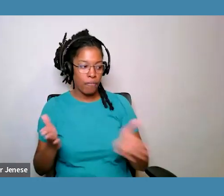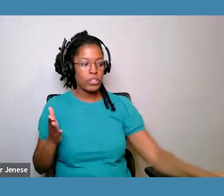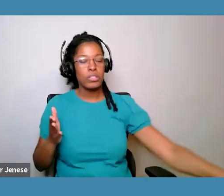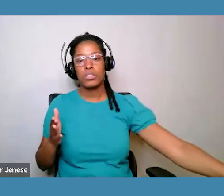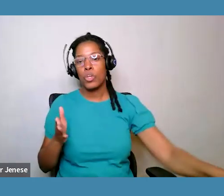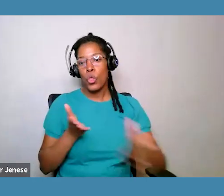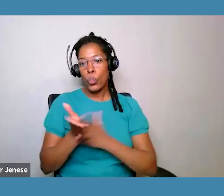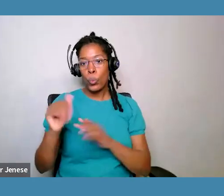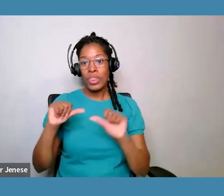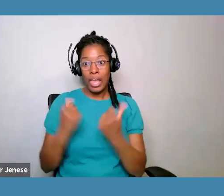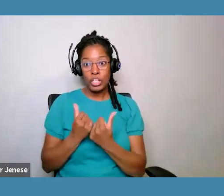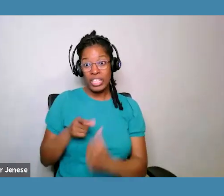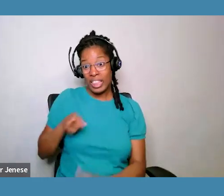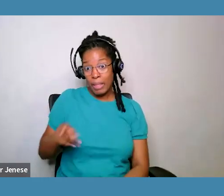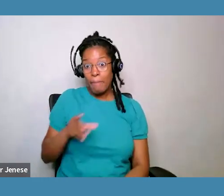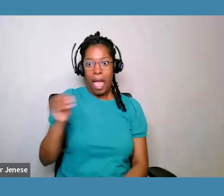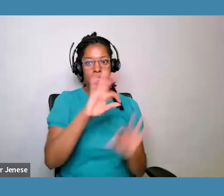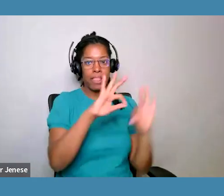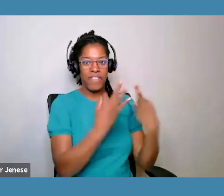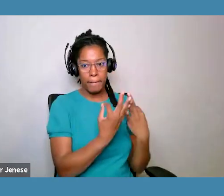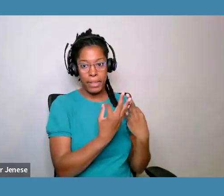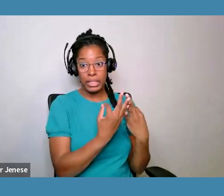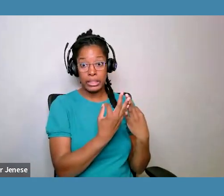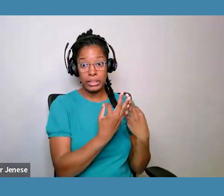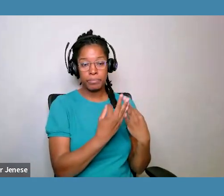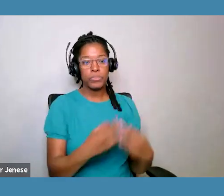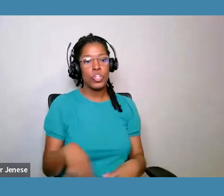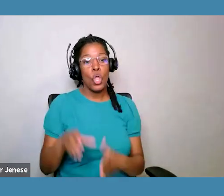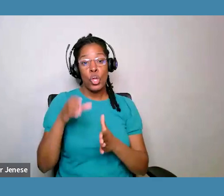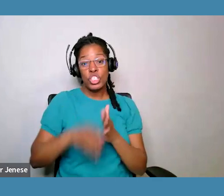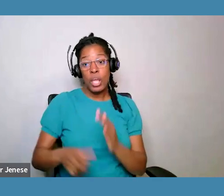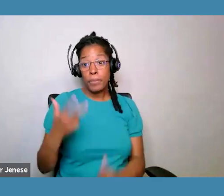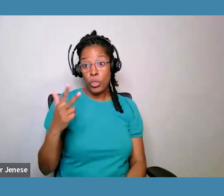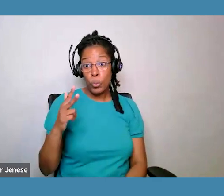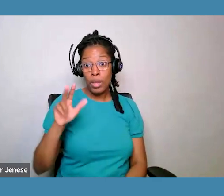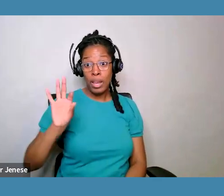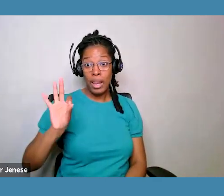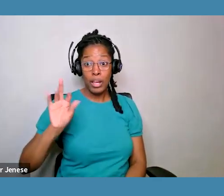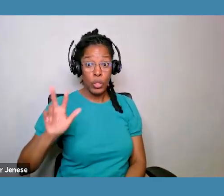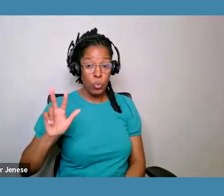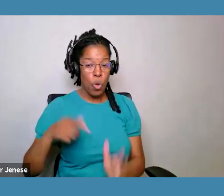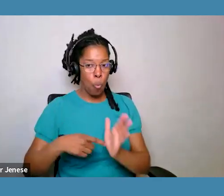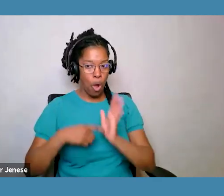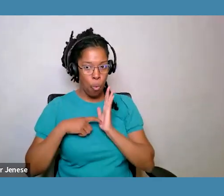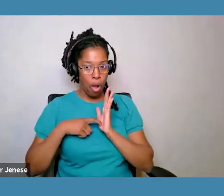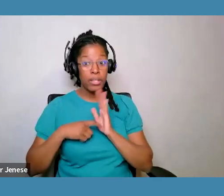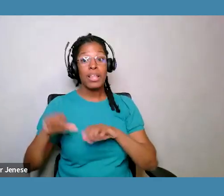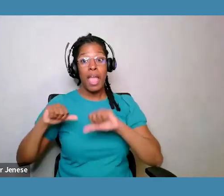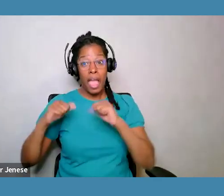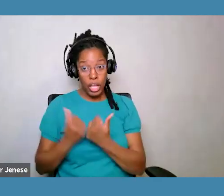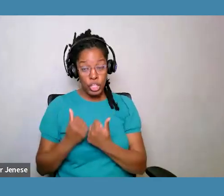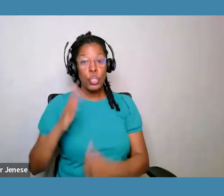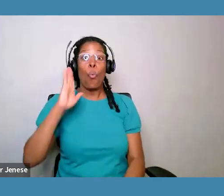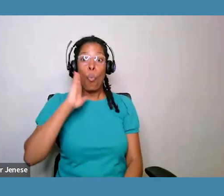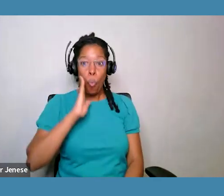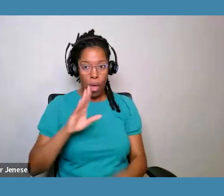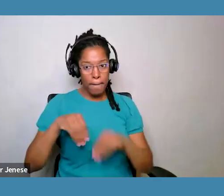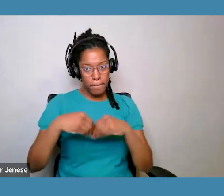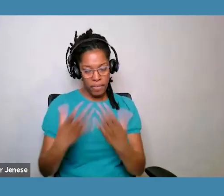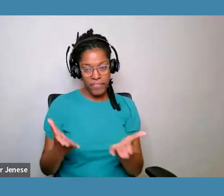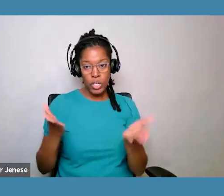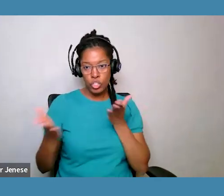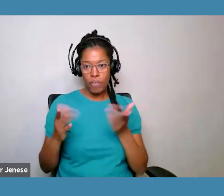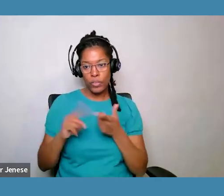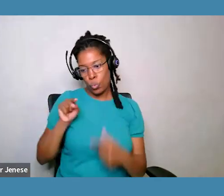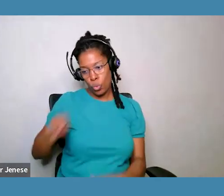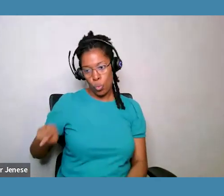them and their families. So the Chapter 393 requires the agency shall provide services to